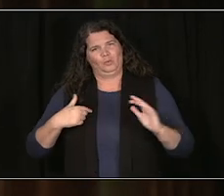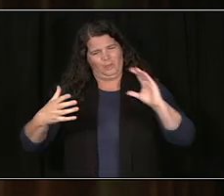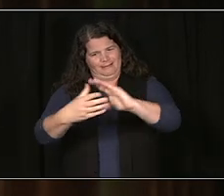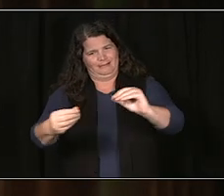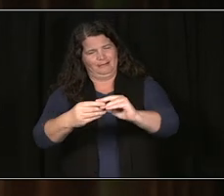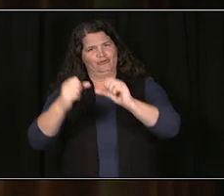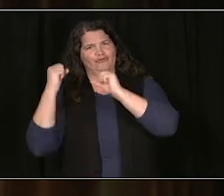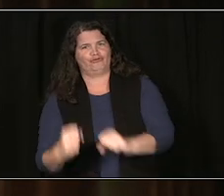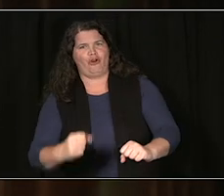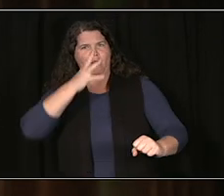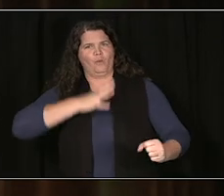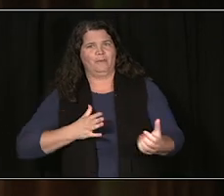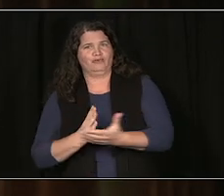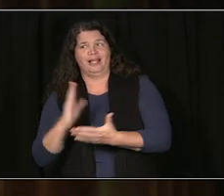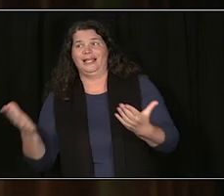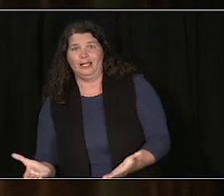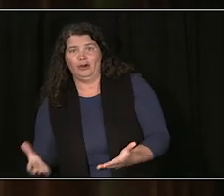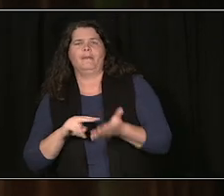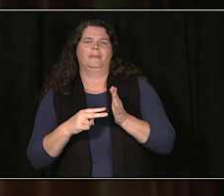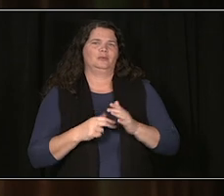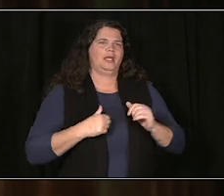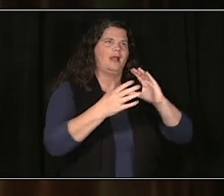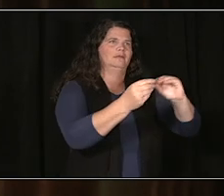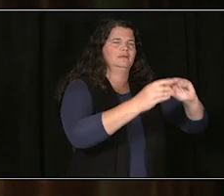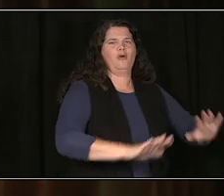strong on women's rights and human rights all around the country.